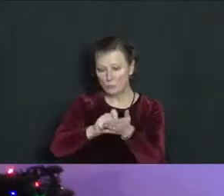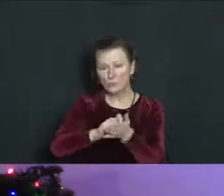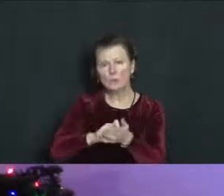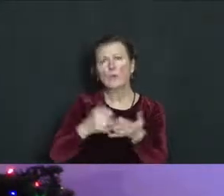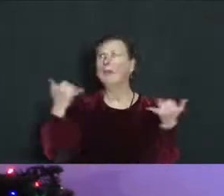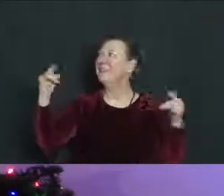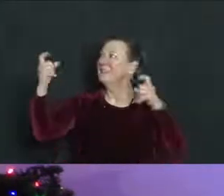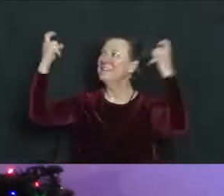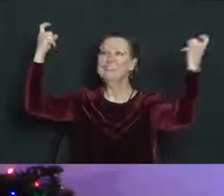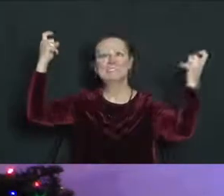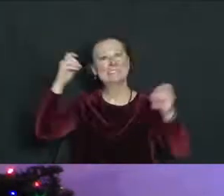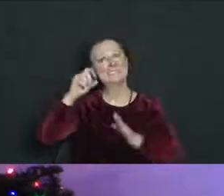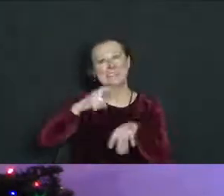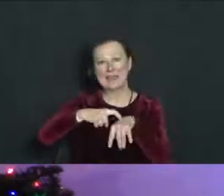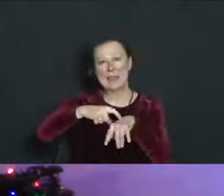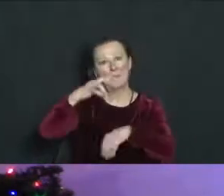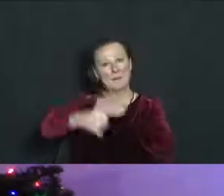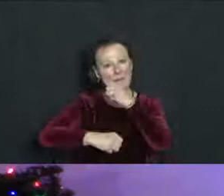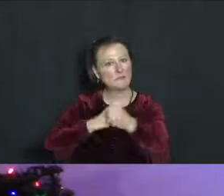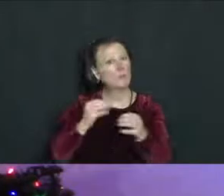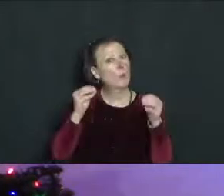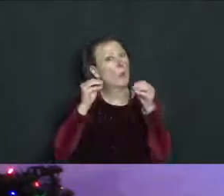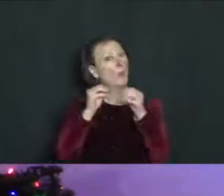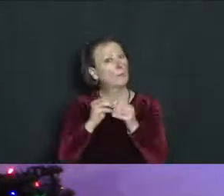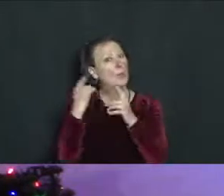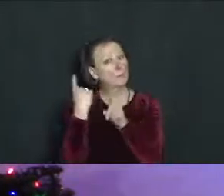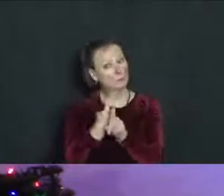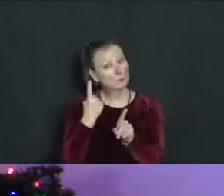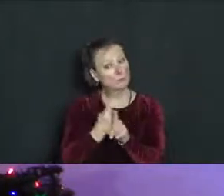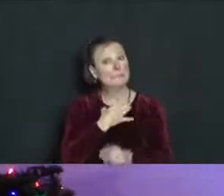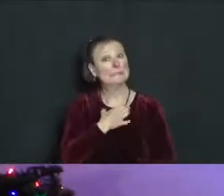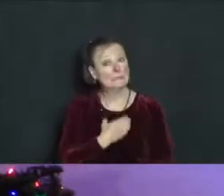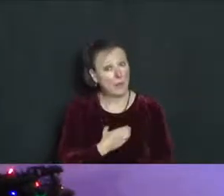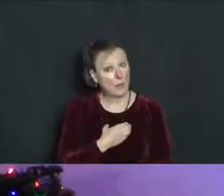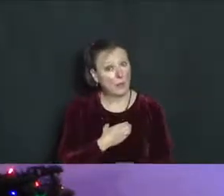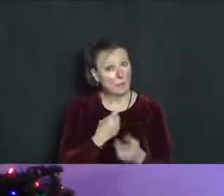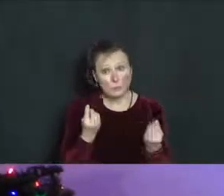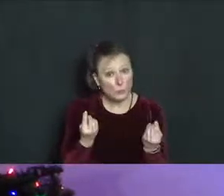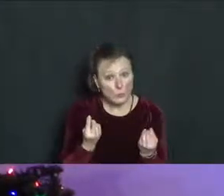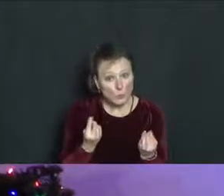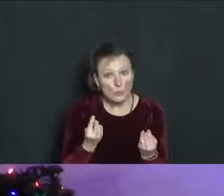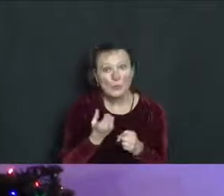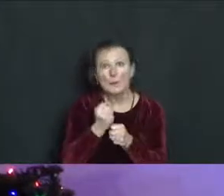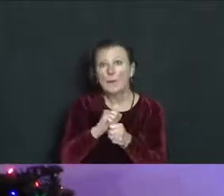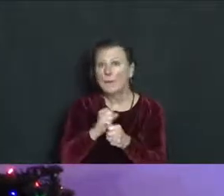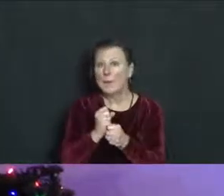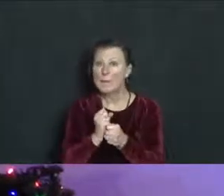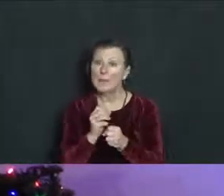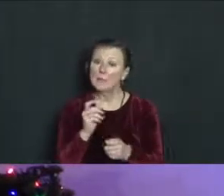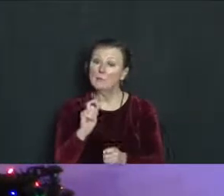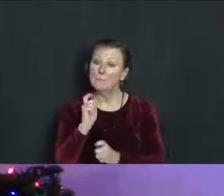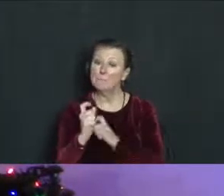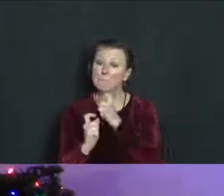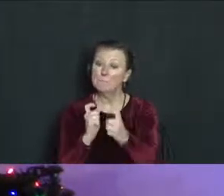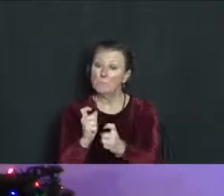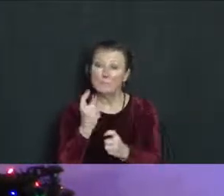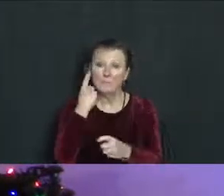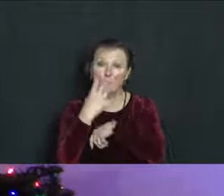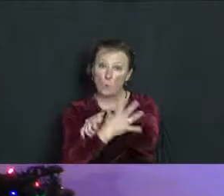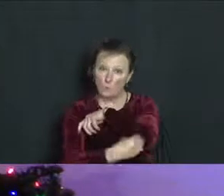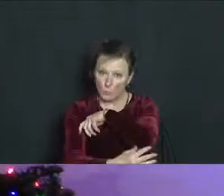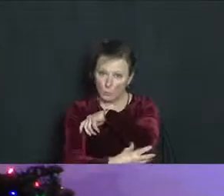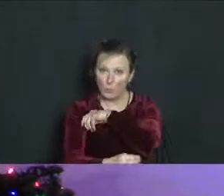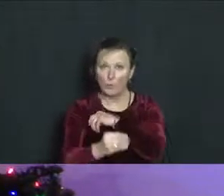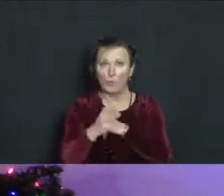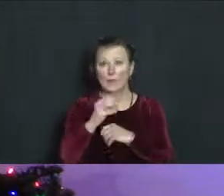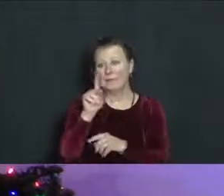of the year, it is more than usually desirable that we should make some slight provision for the poor